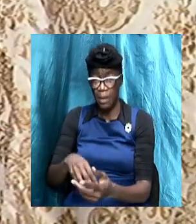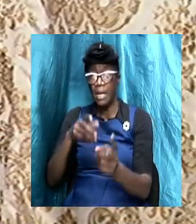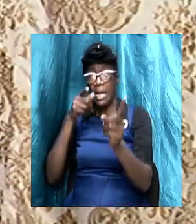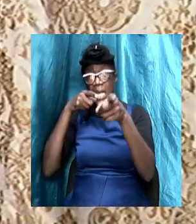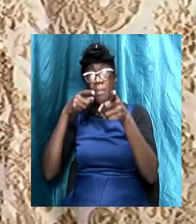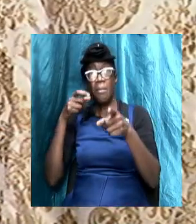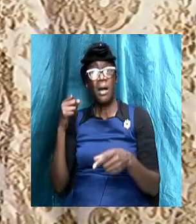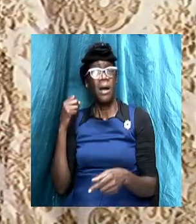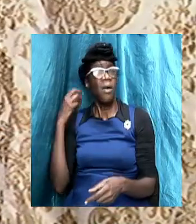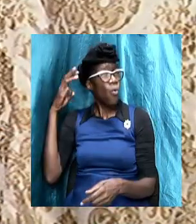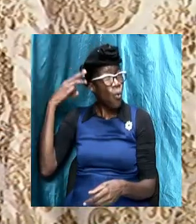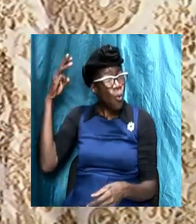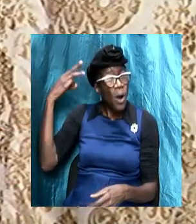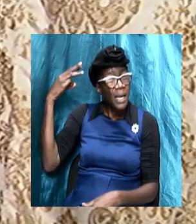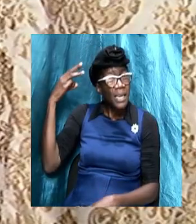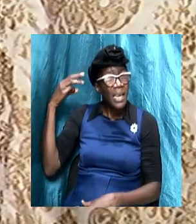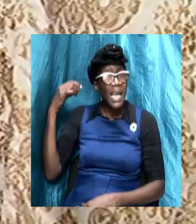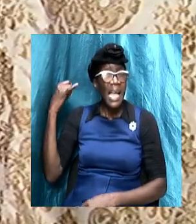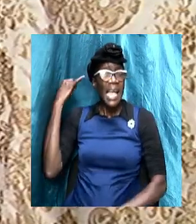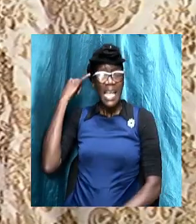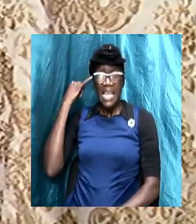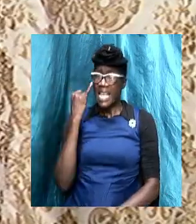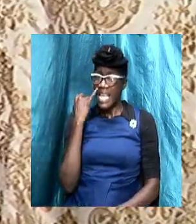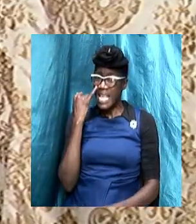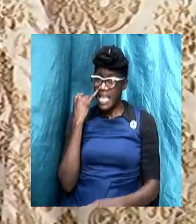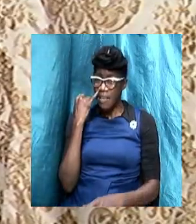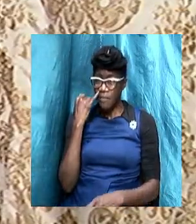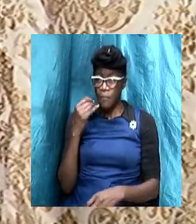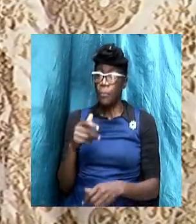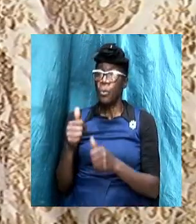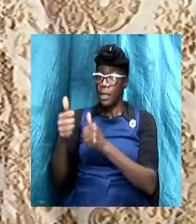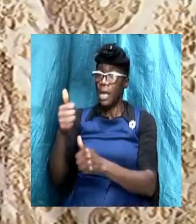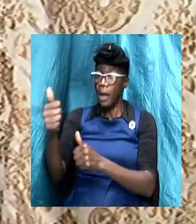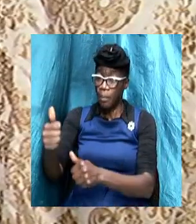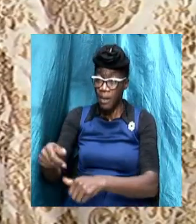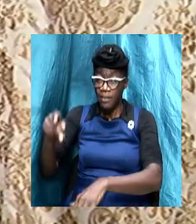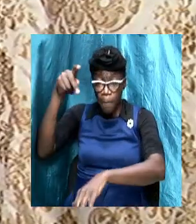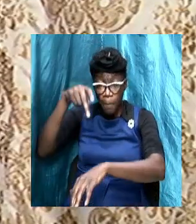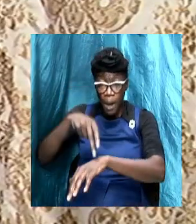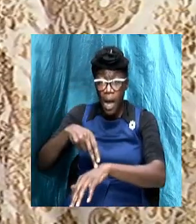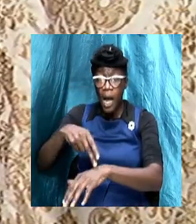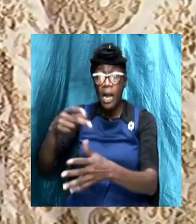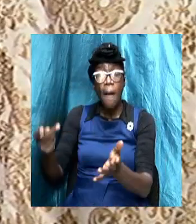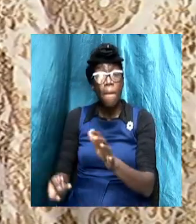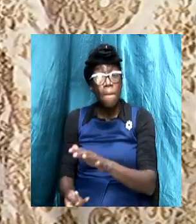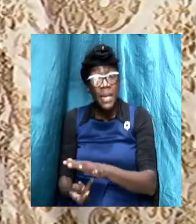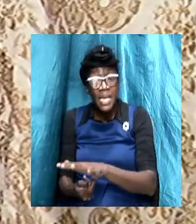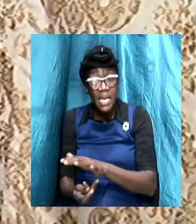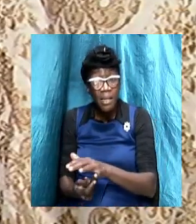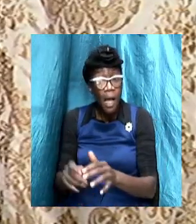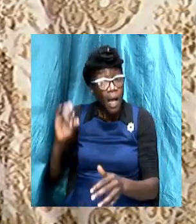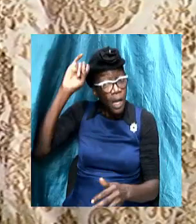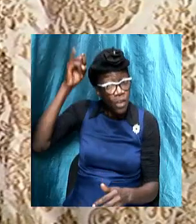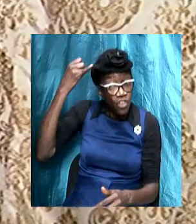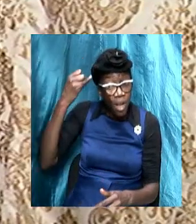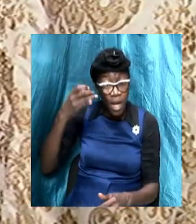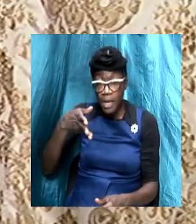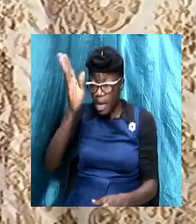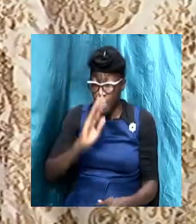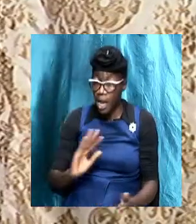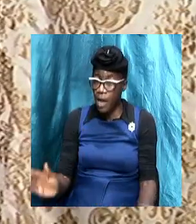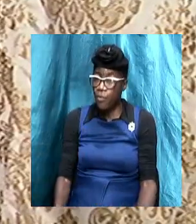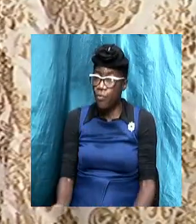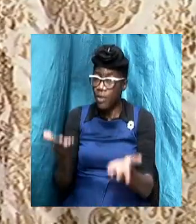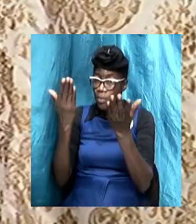I often wonder, brethren, if the Apostle Paul or the Apostle Peter or the Apostle John, should God should rise them up and bring them back